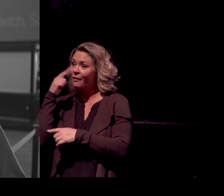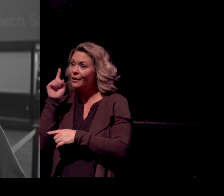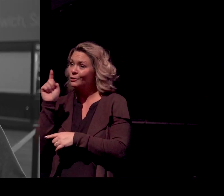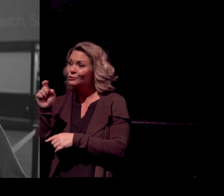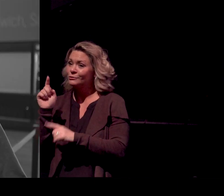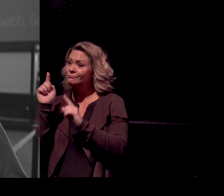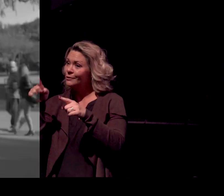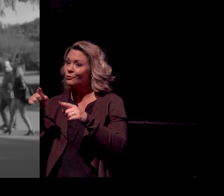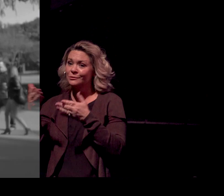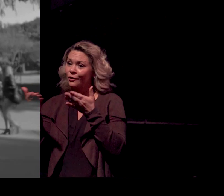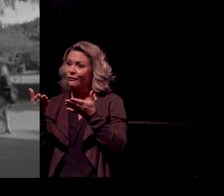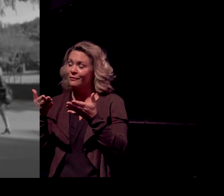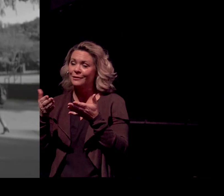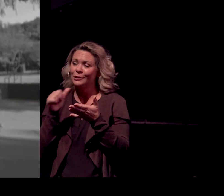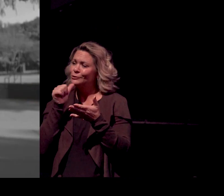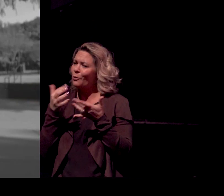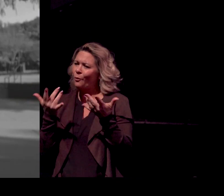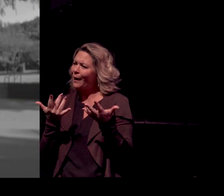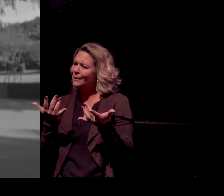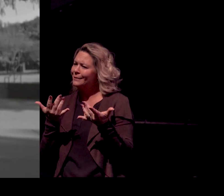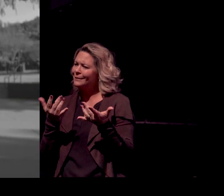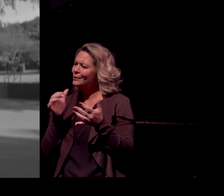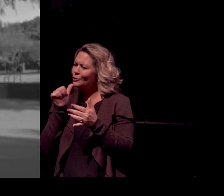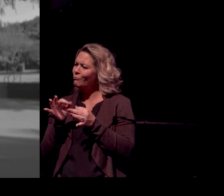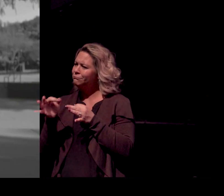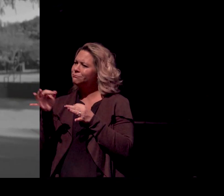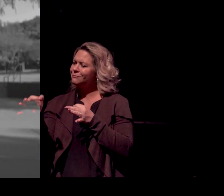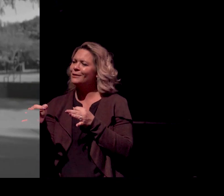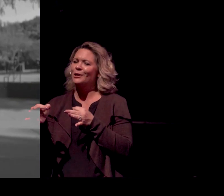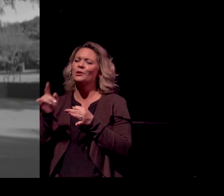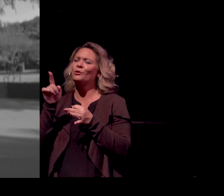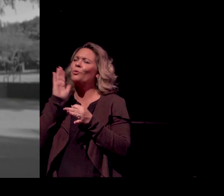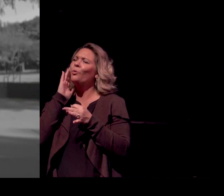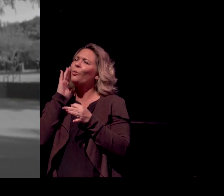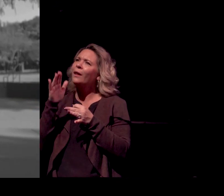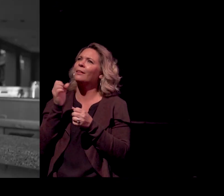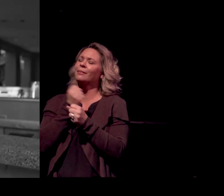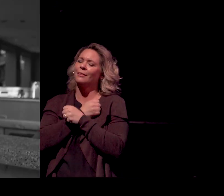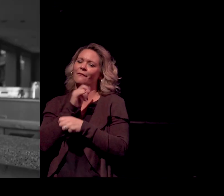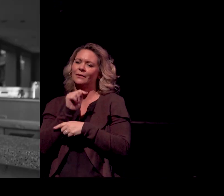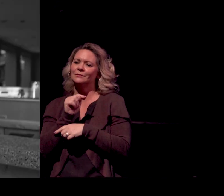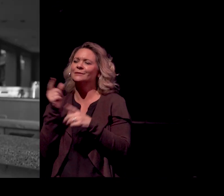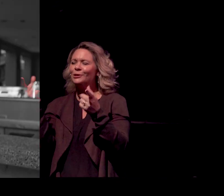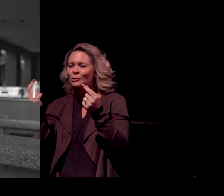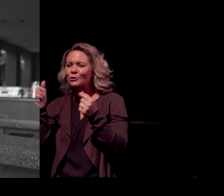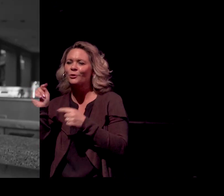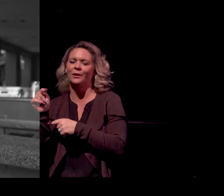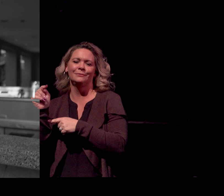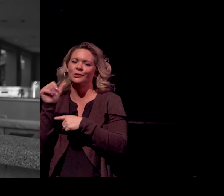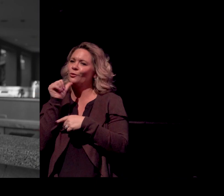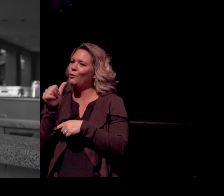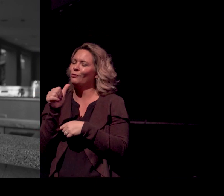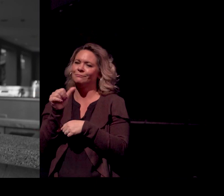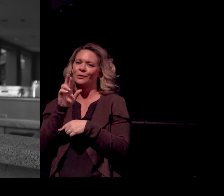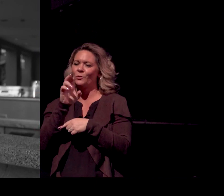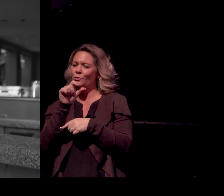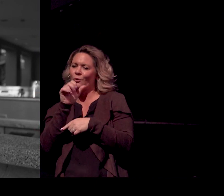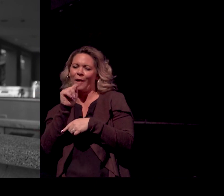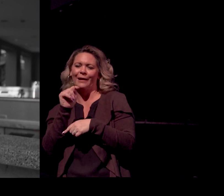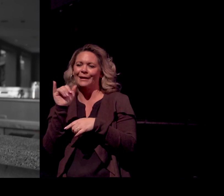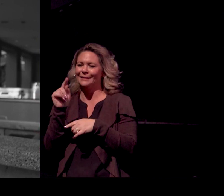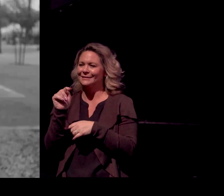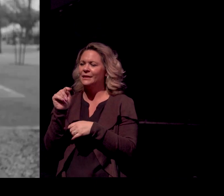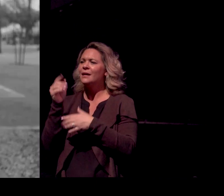I think you should just do it. Get into it. Don't hesitate. You're going to love it and you won't regret it. Do it. You won't regret